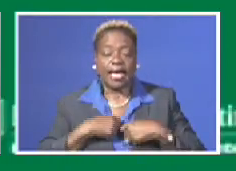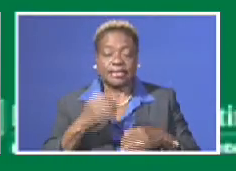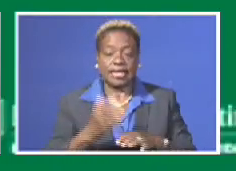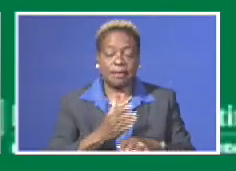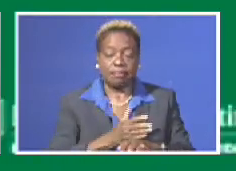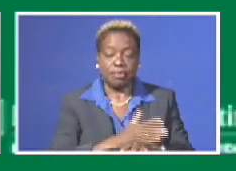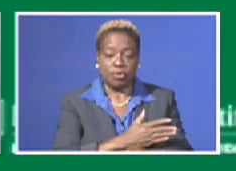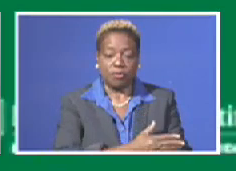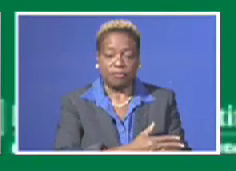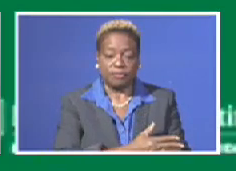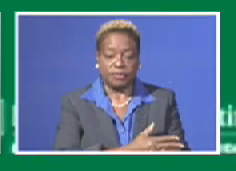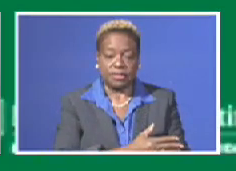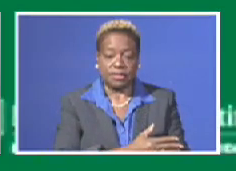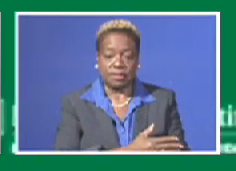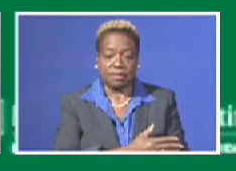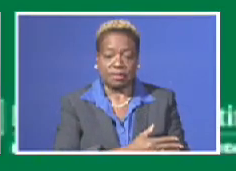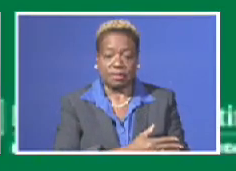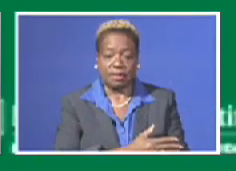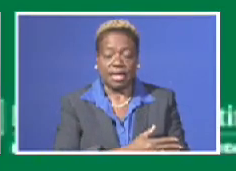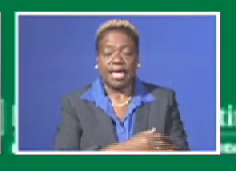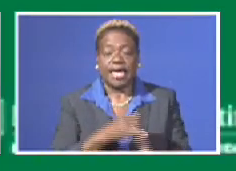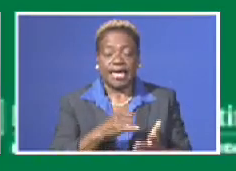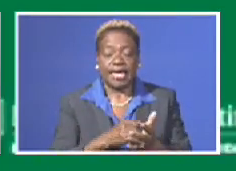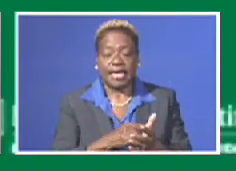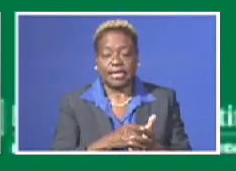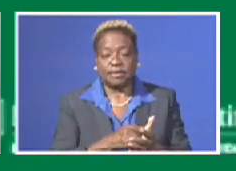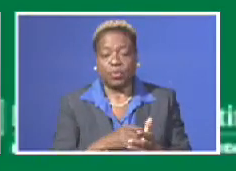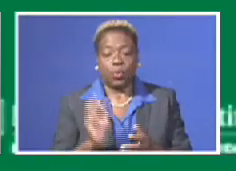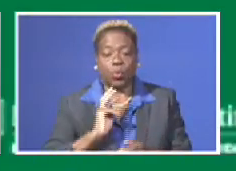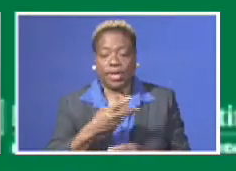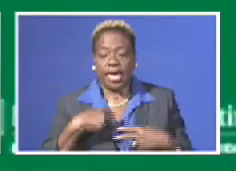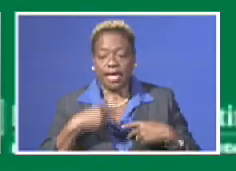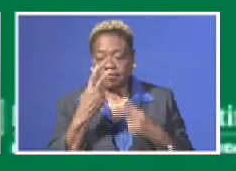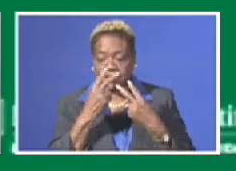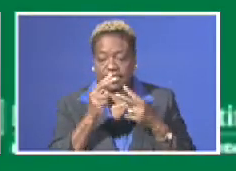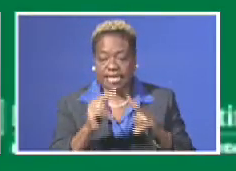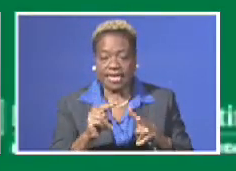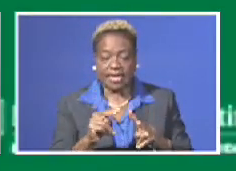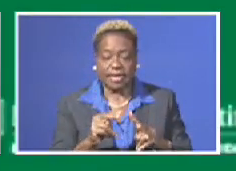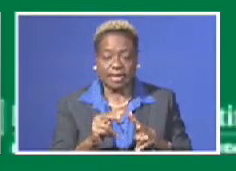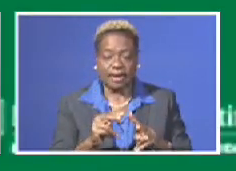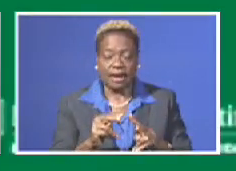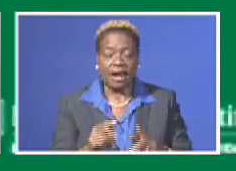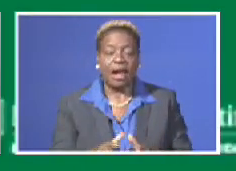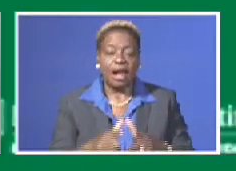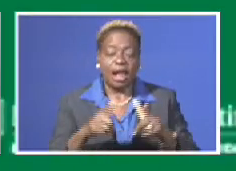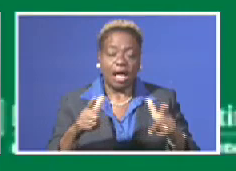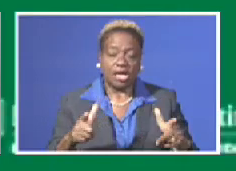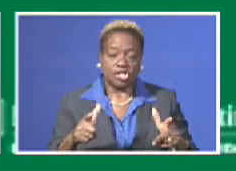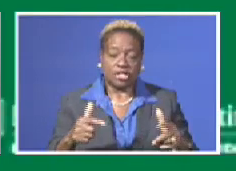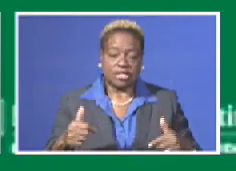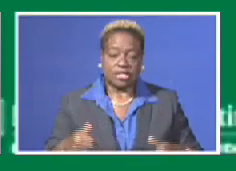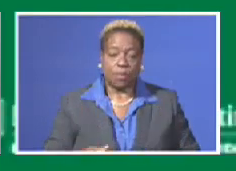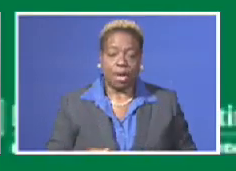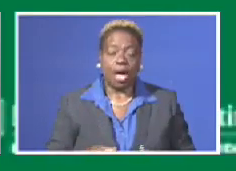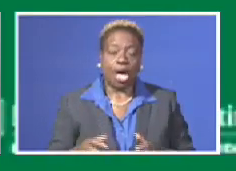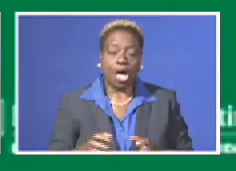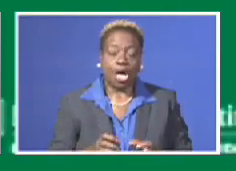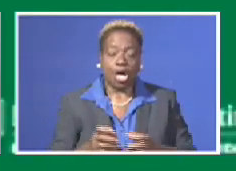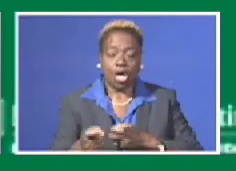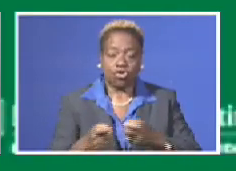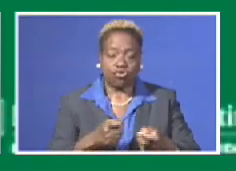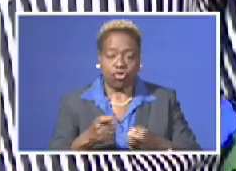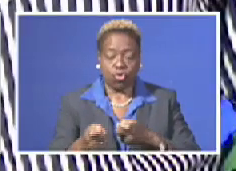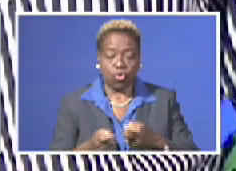to traditional radiation. And also, we're seeing not just tumor control is better, but also longer-term